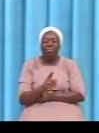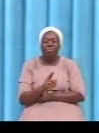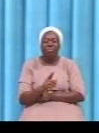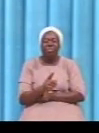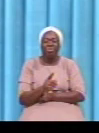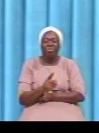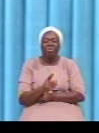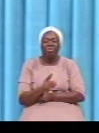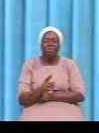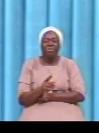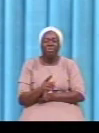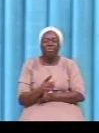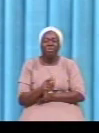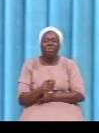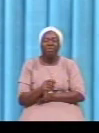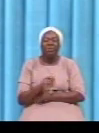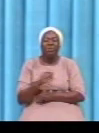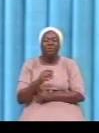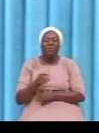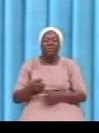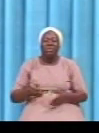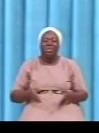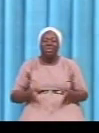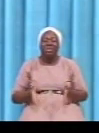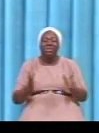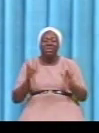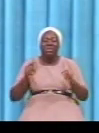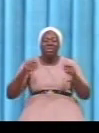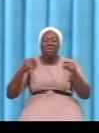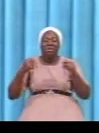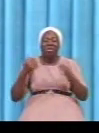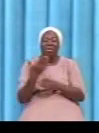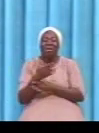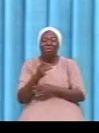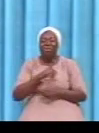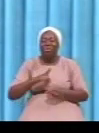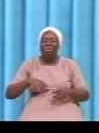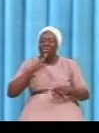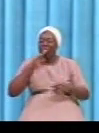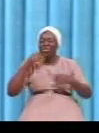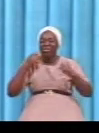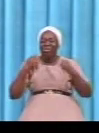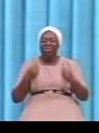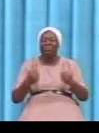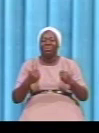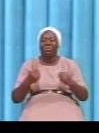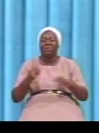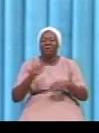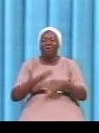may your hand be stronger and mightier upon your servant than ever before, Lord.